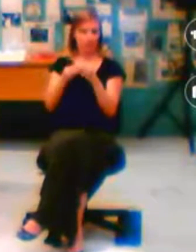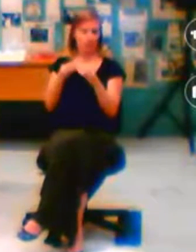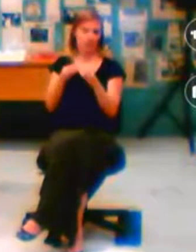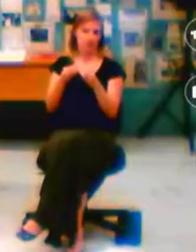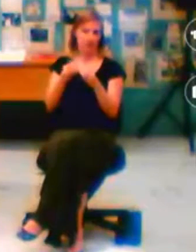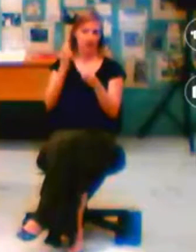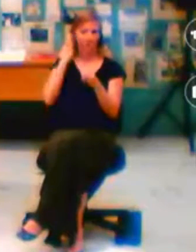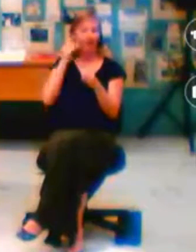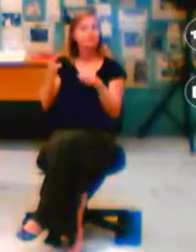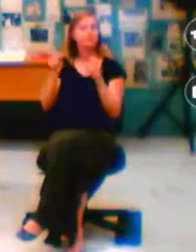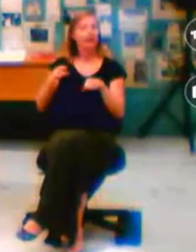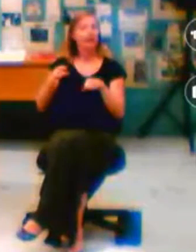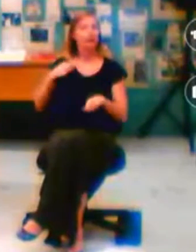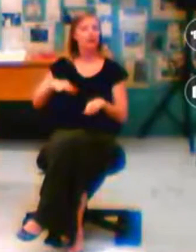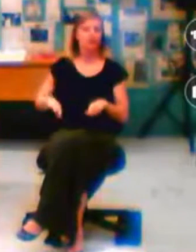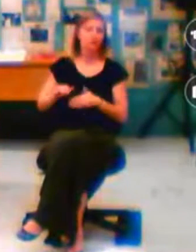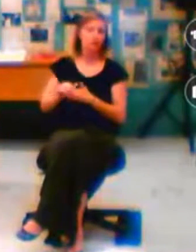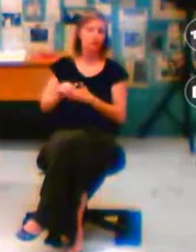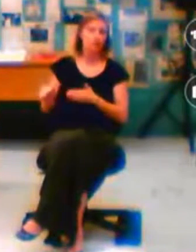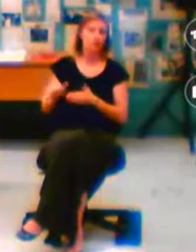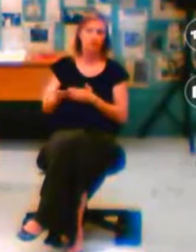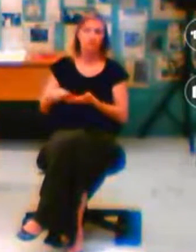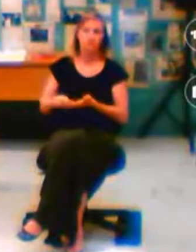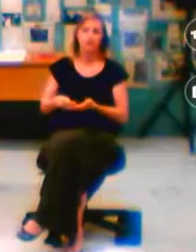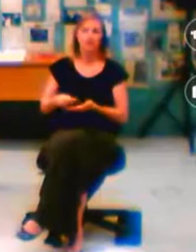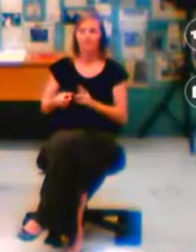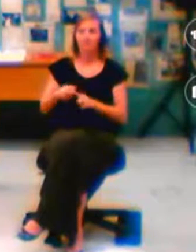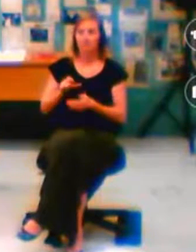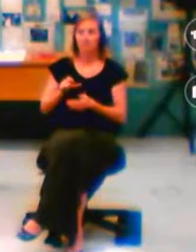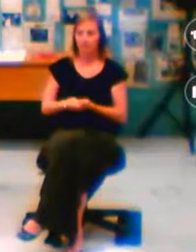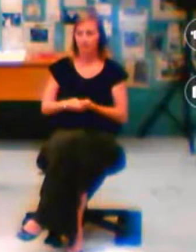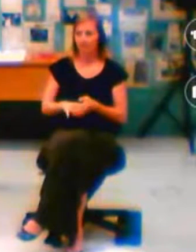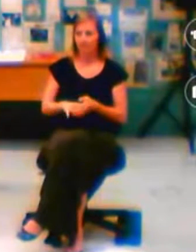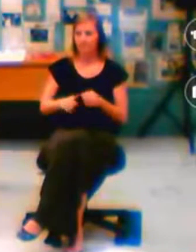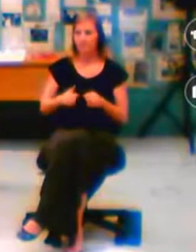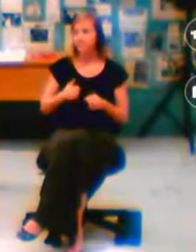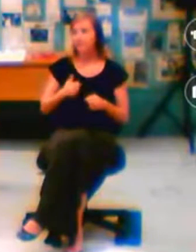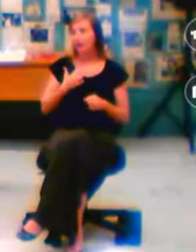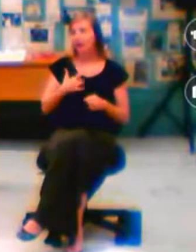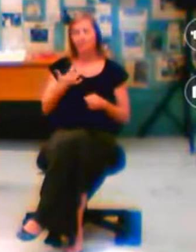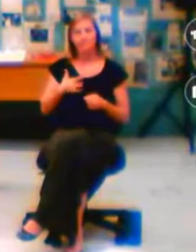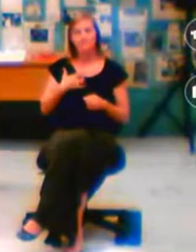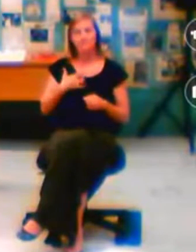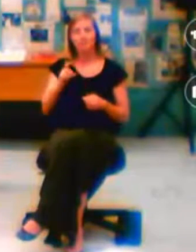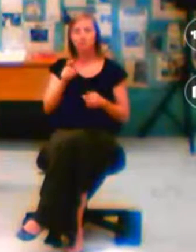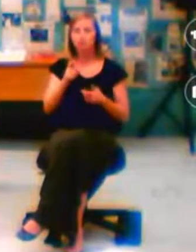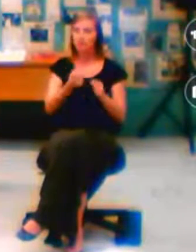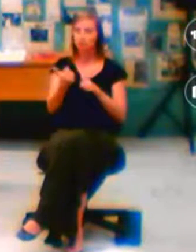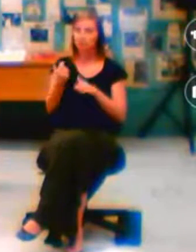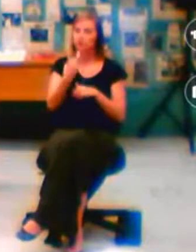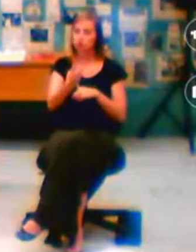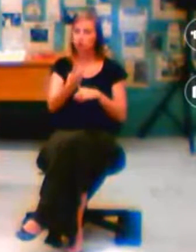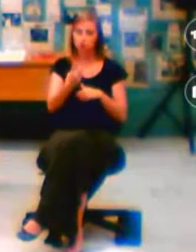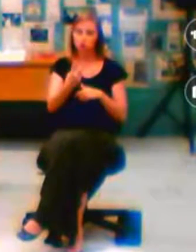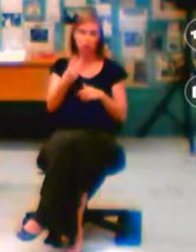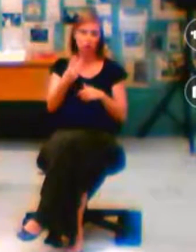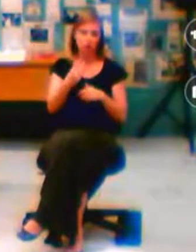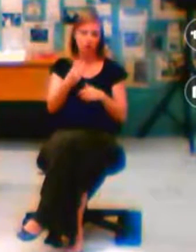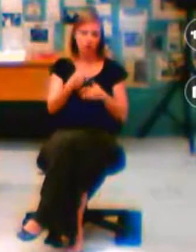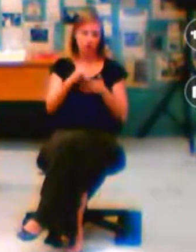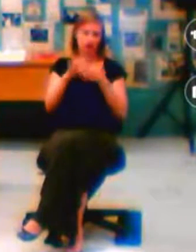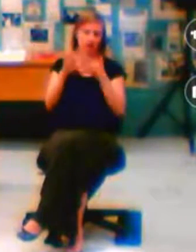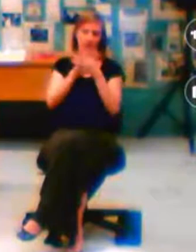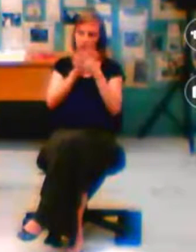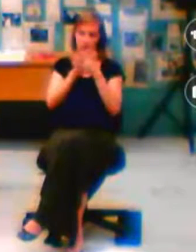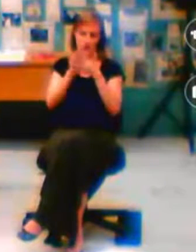medical care. And they're making people with private coverage who are healthy pay tremendously more than they should have to pay